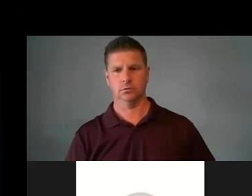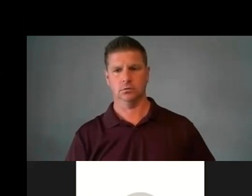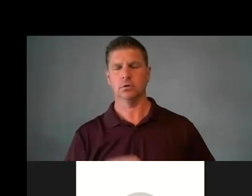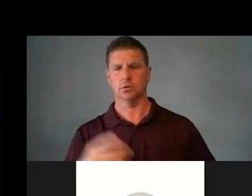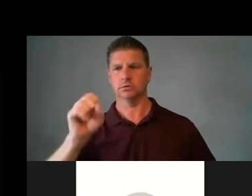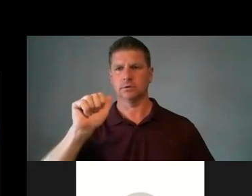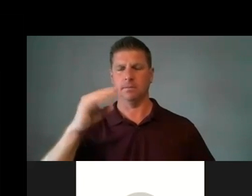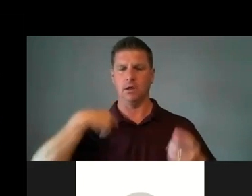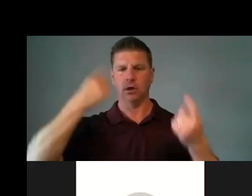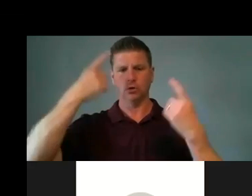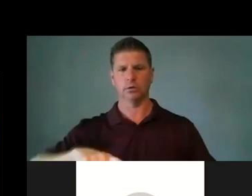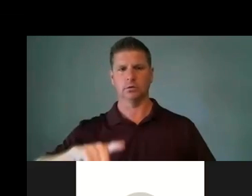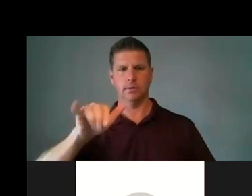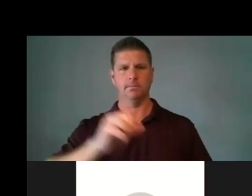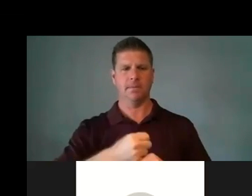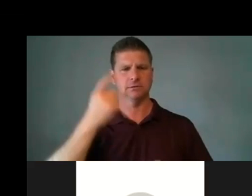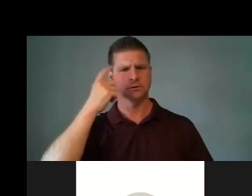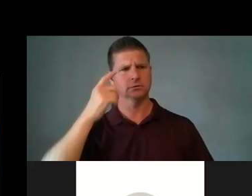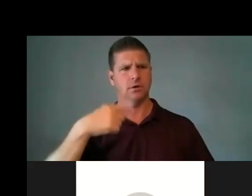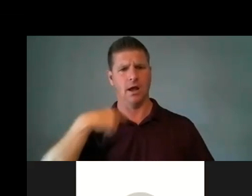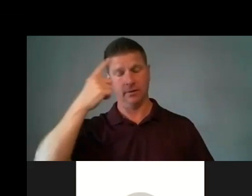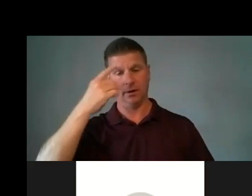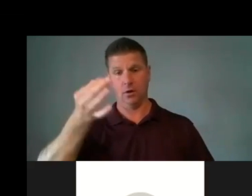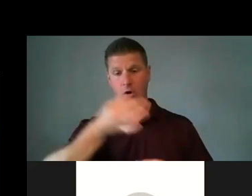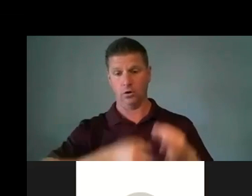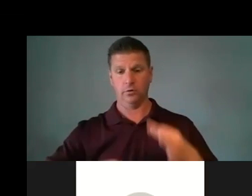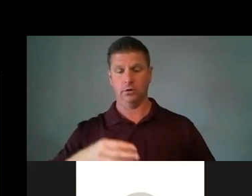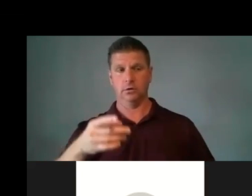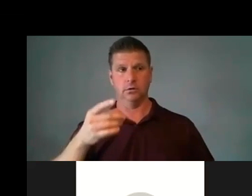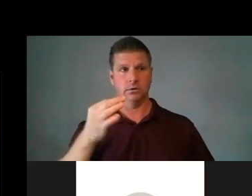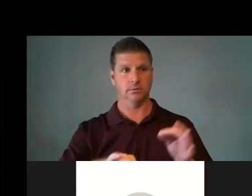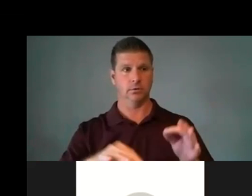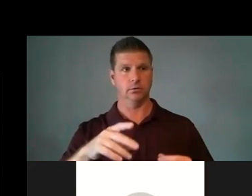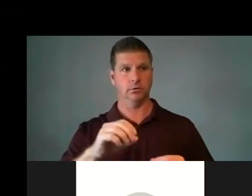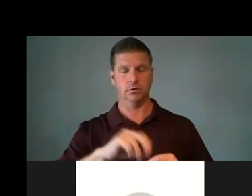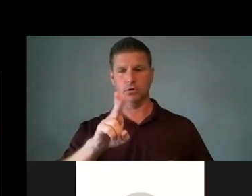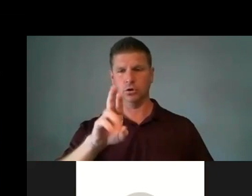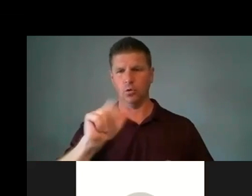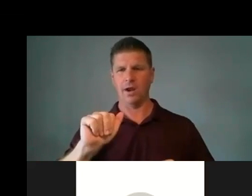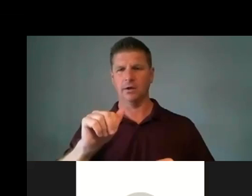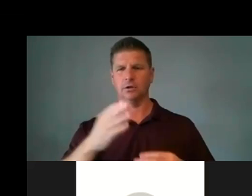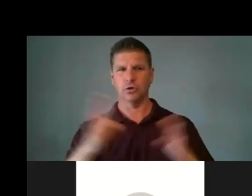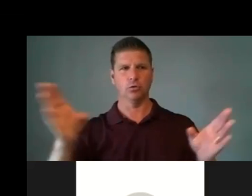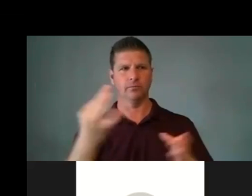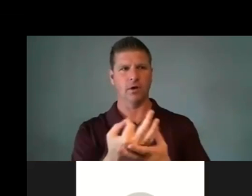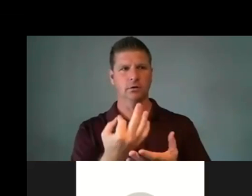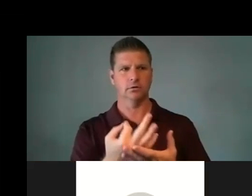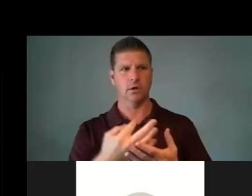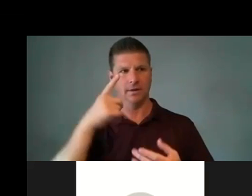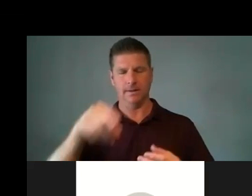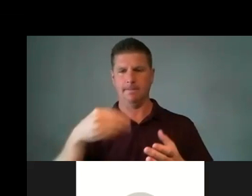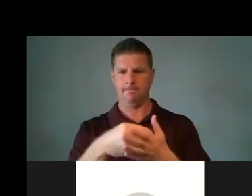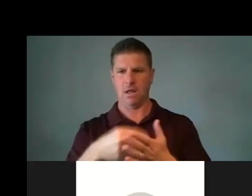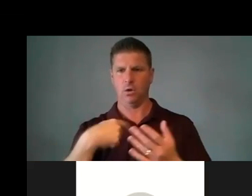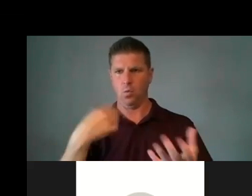I agree with that. I think that makes a whole lot of sense. I mean, the alternative is simply to put it in the URA general funds, and I think this is money that we want to put